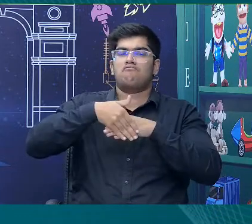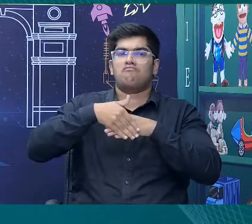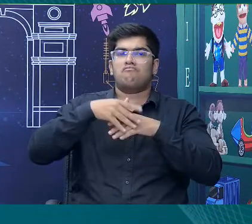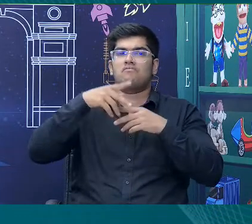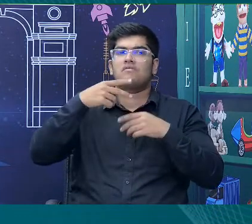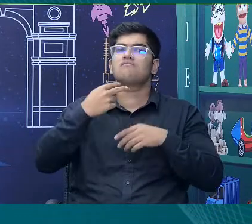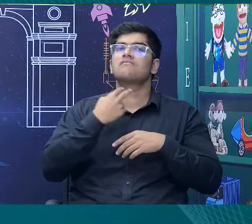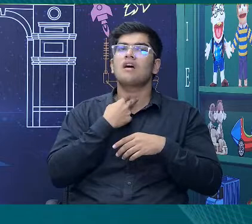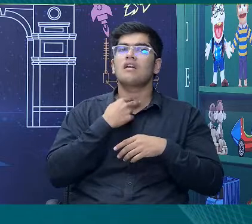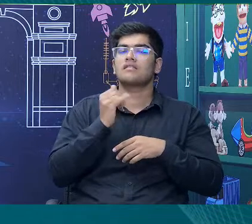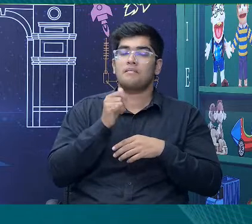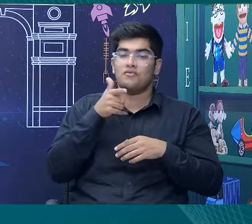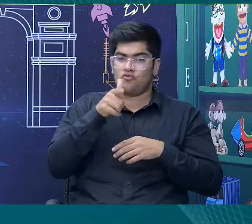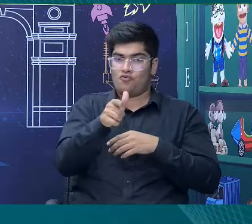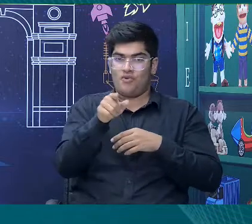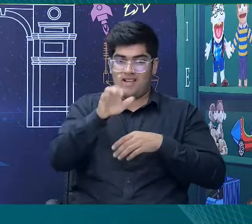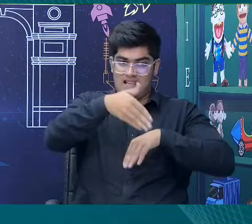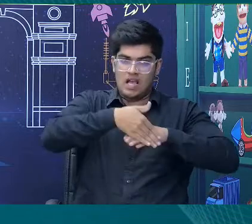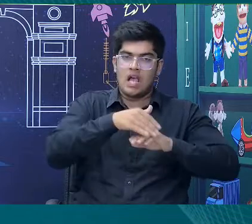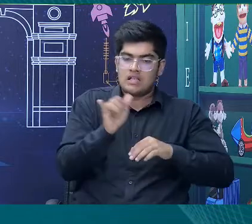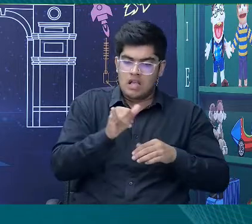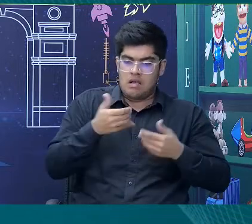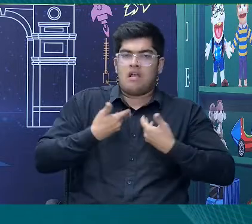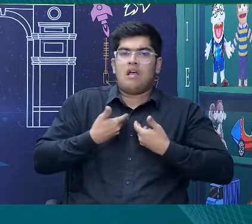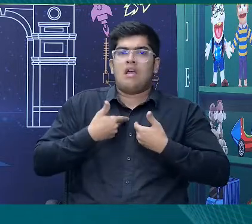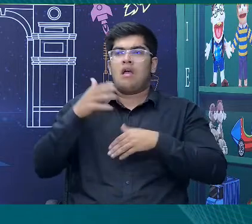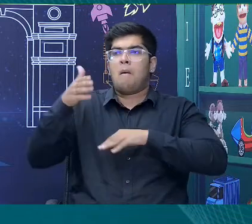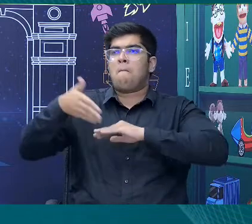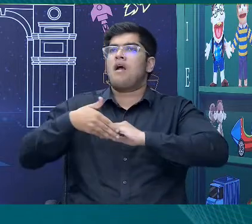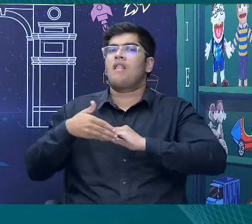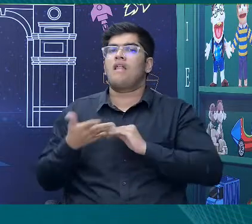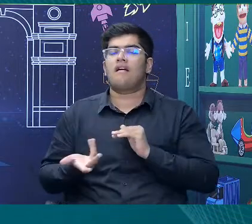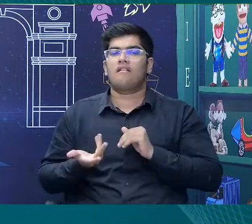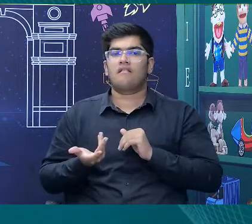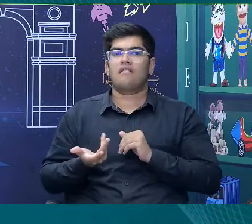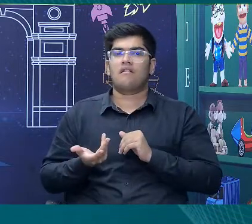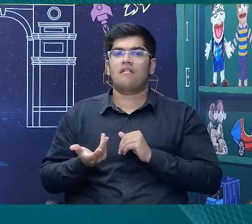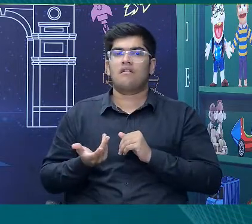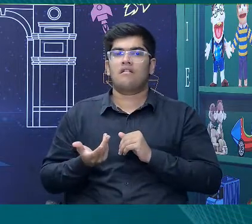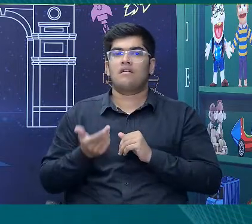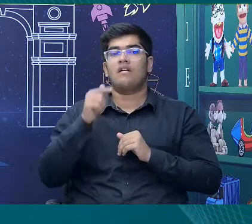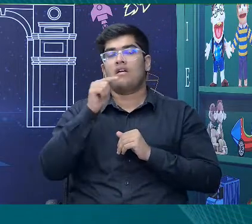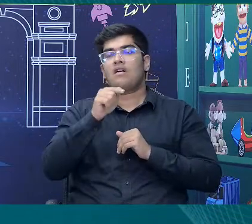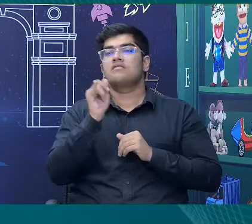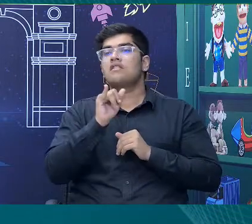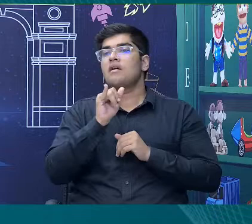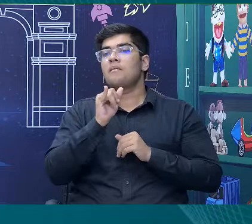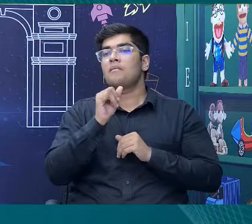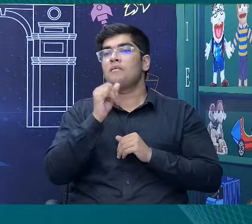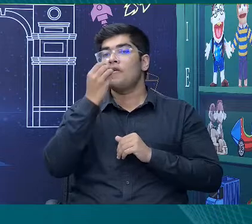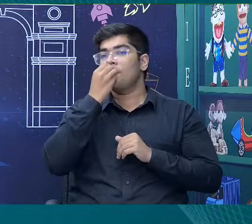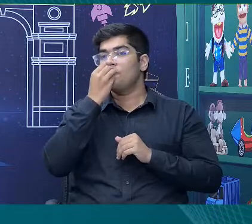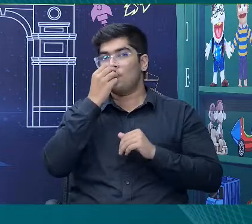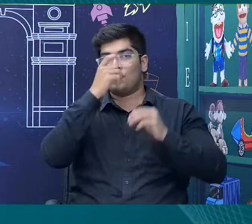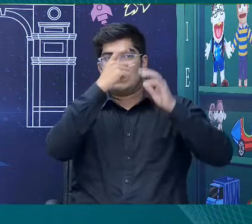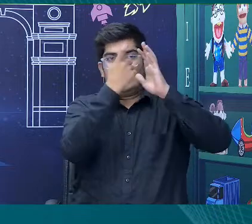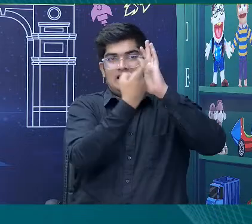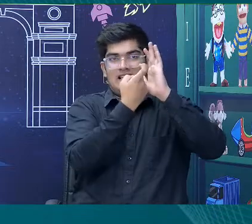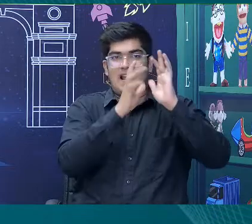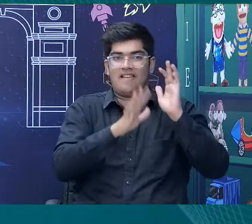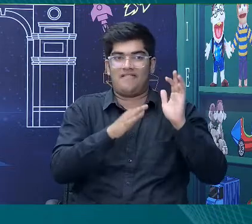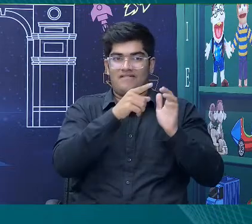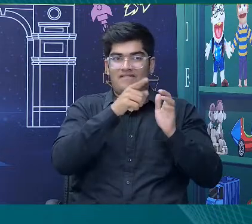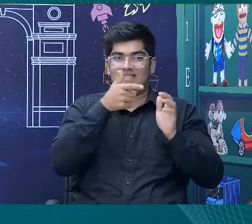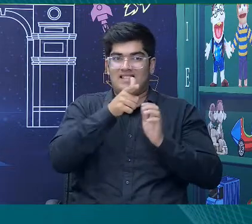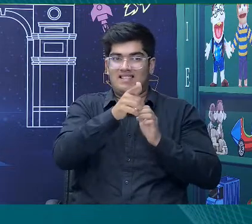And he felt that the world offered riches and comfort exactly as the rat trap offers cheese. And the moment you try and get that,